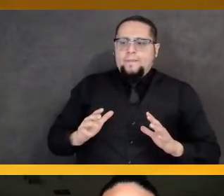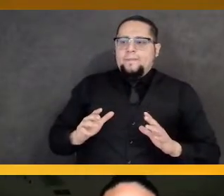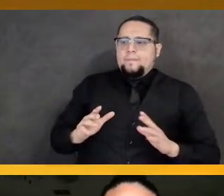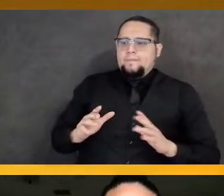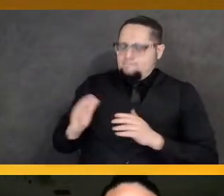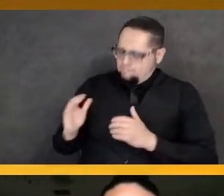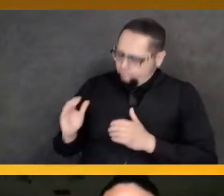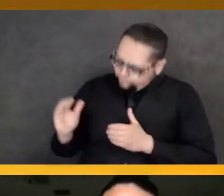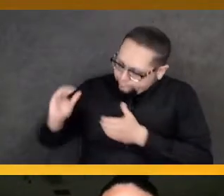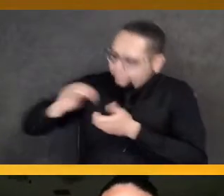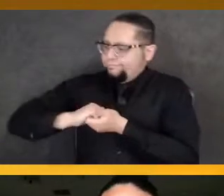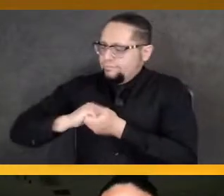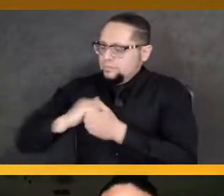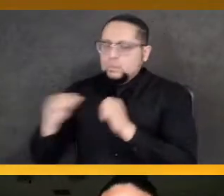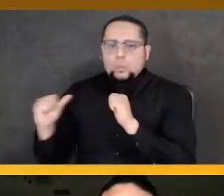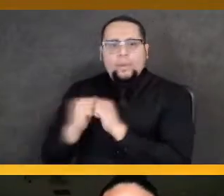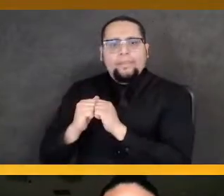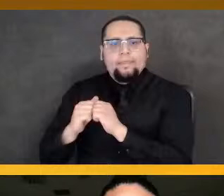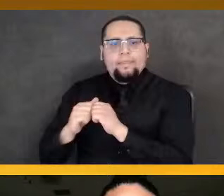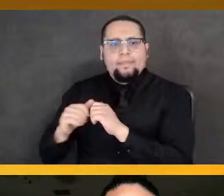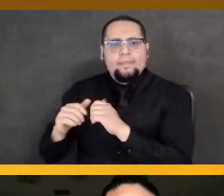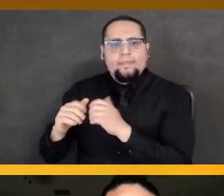working with